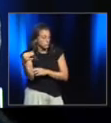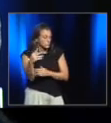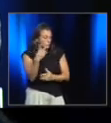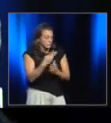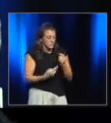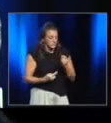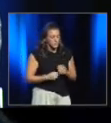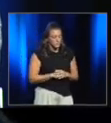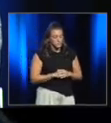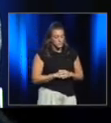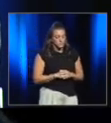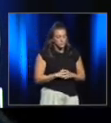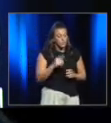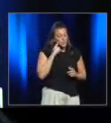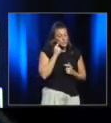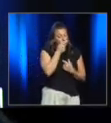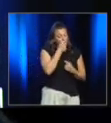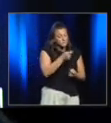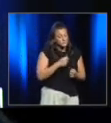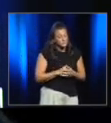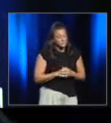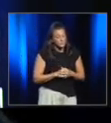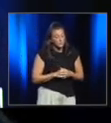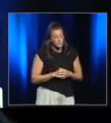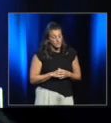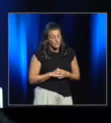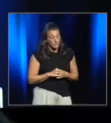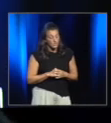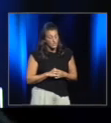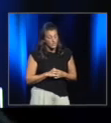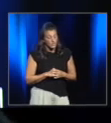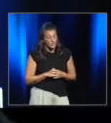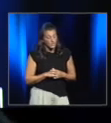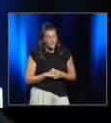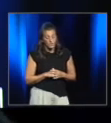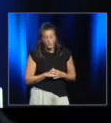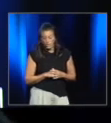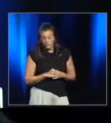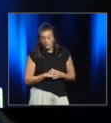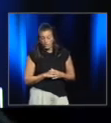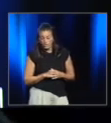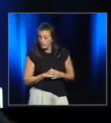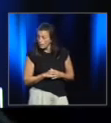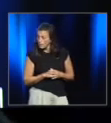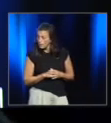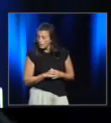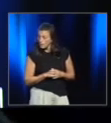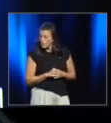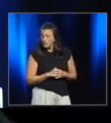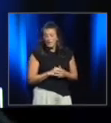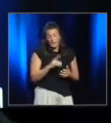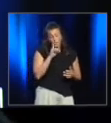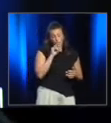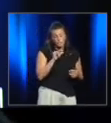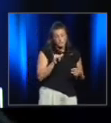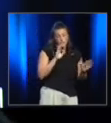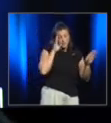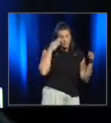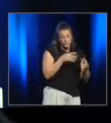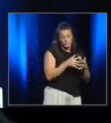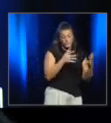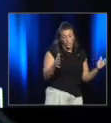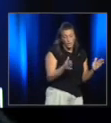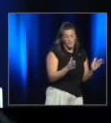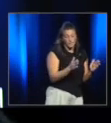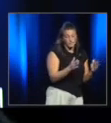And I think the interesting things from this figure is that, it looks like they're feeding predominantly on fish, but squid still play a big role in what they're